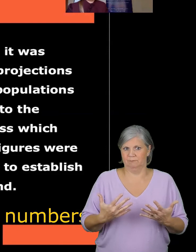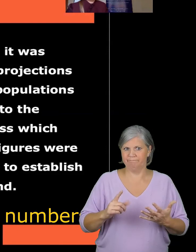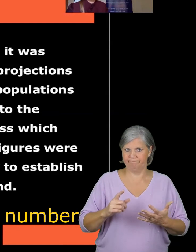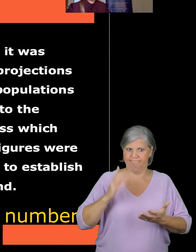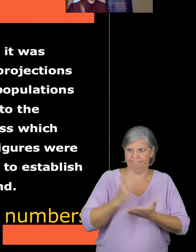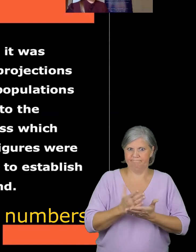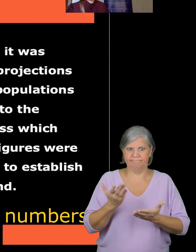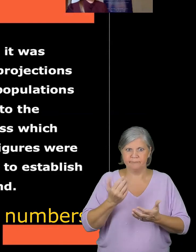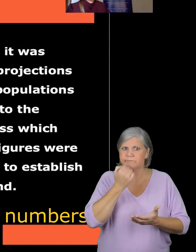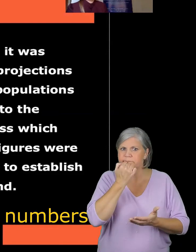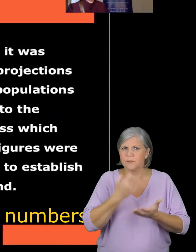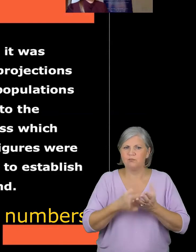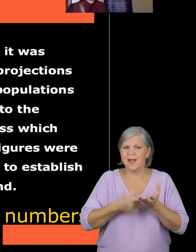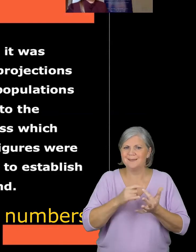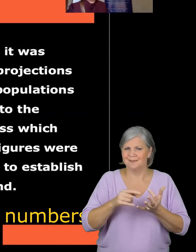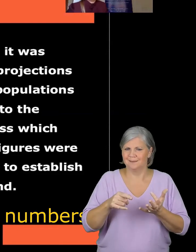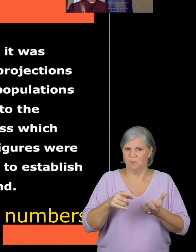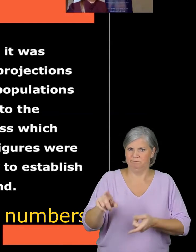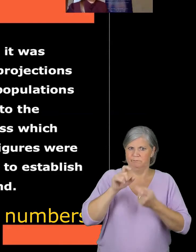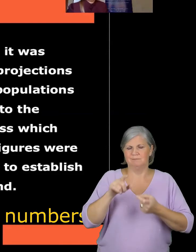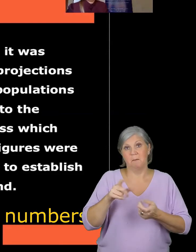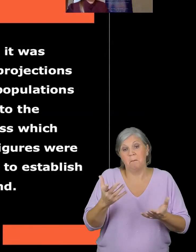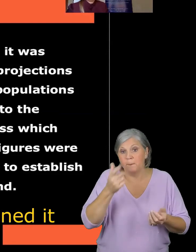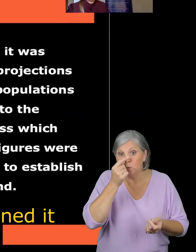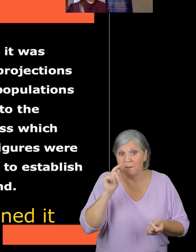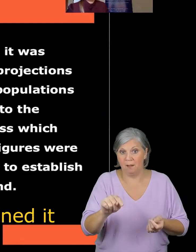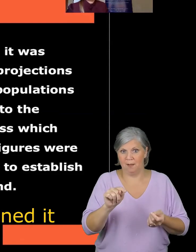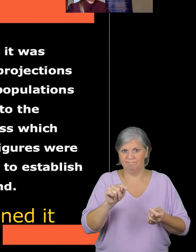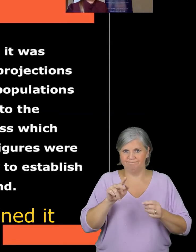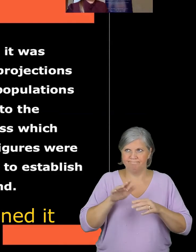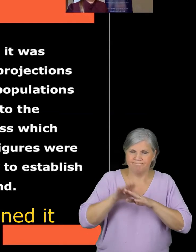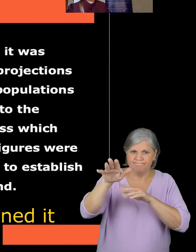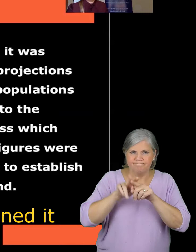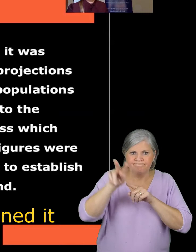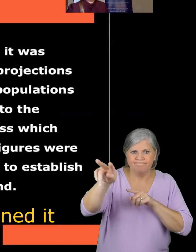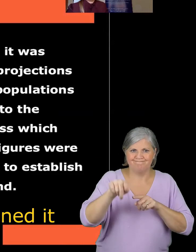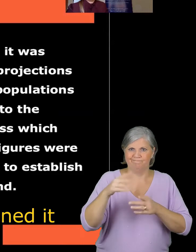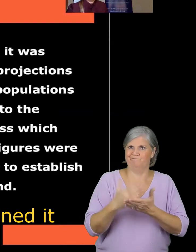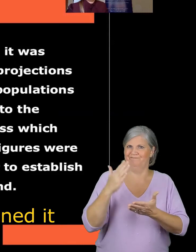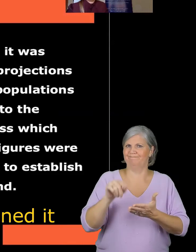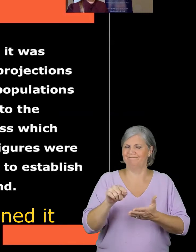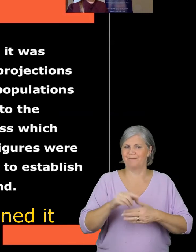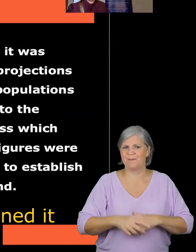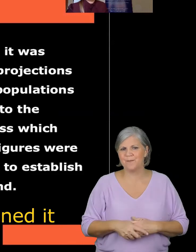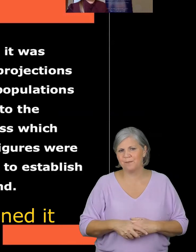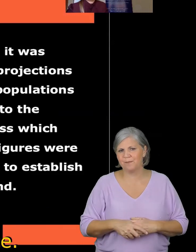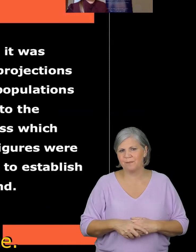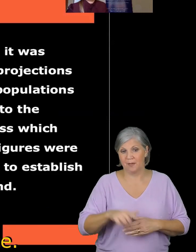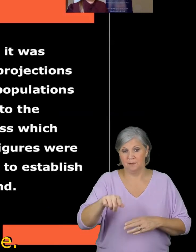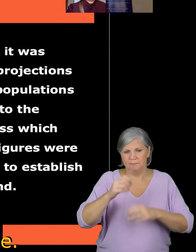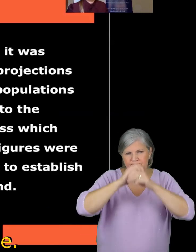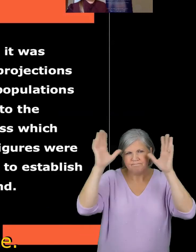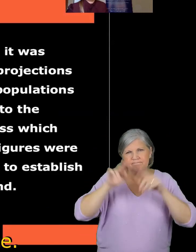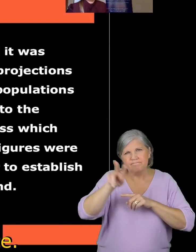Moving on to estimating future numbers. Once current prevalence rates were obtained, it was possible to